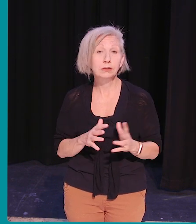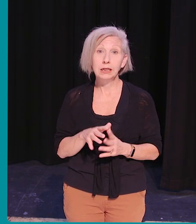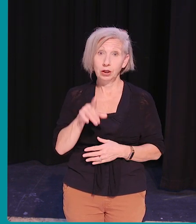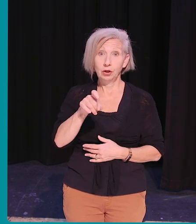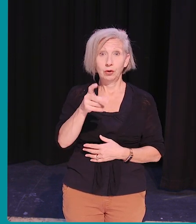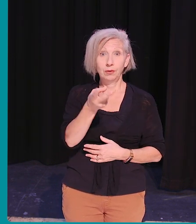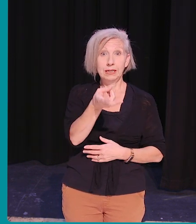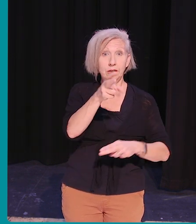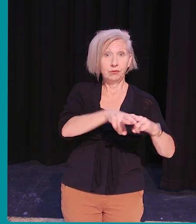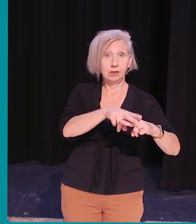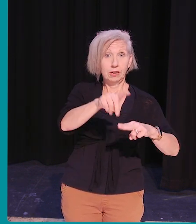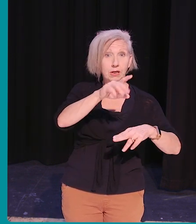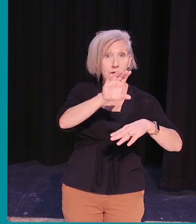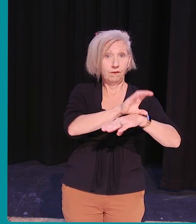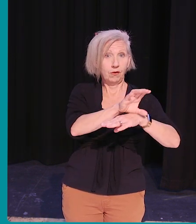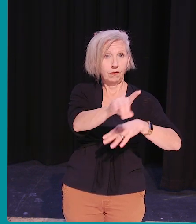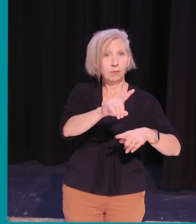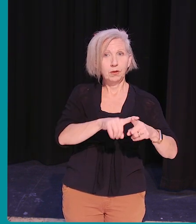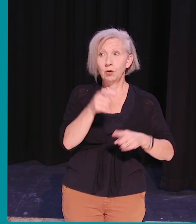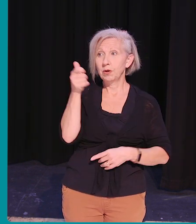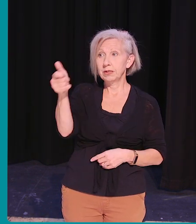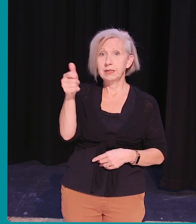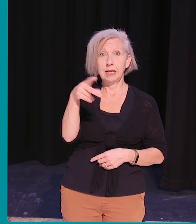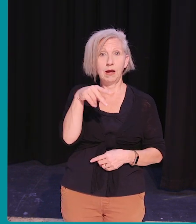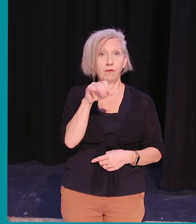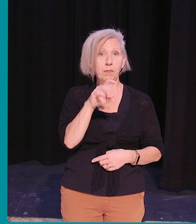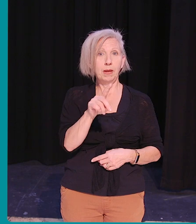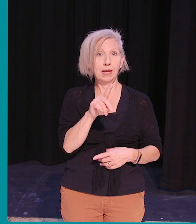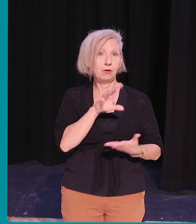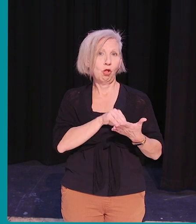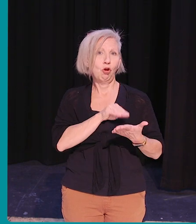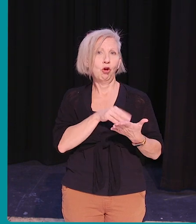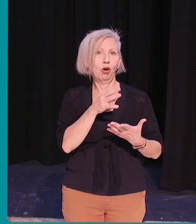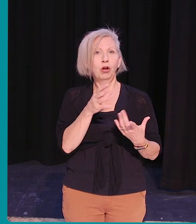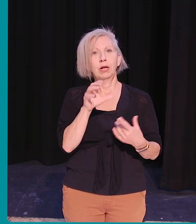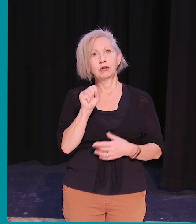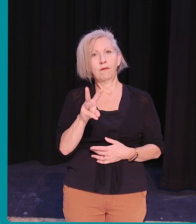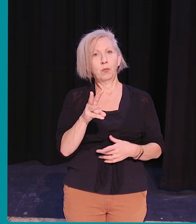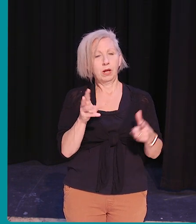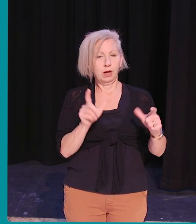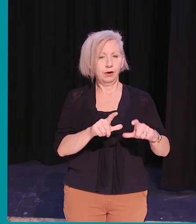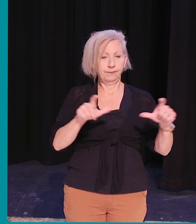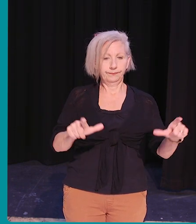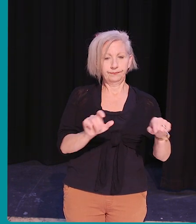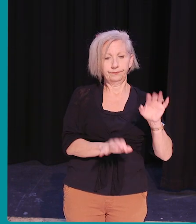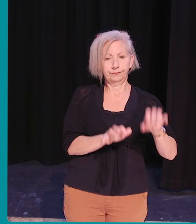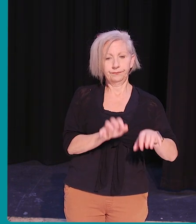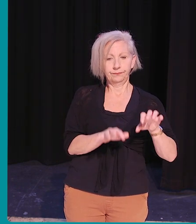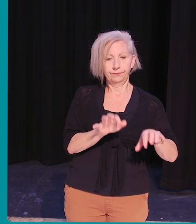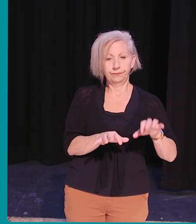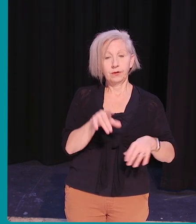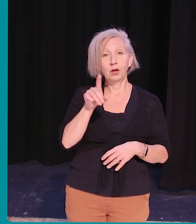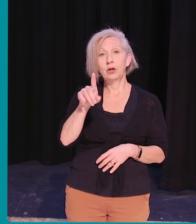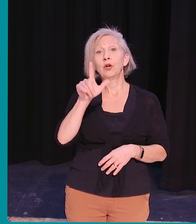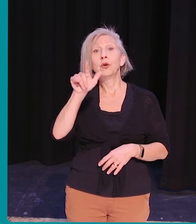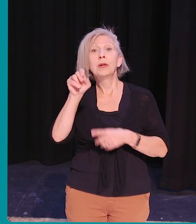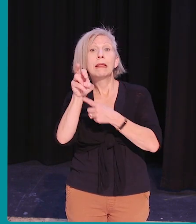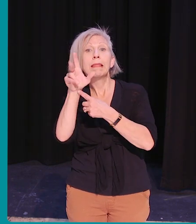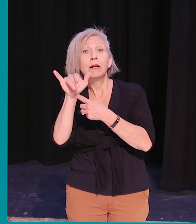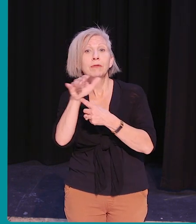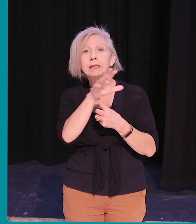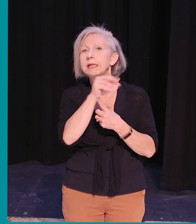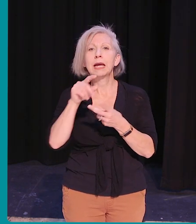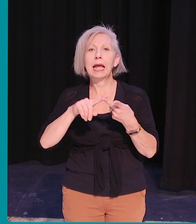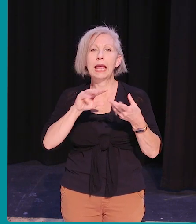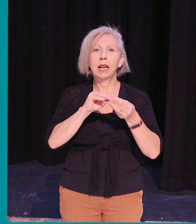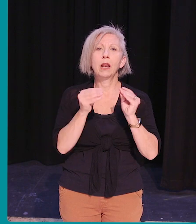front of a computer and do some self-paced learning software, right? What you need, Jerry, is you need both literacy work and numeracy work. You're going to